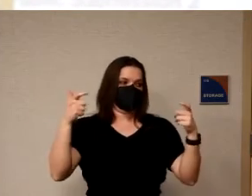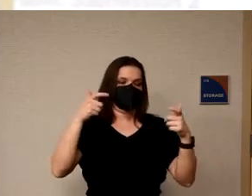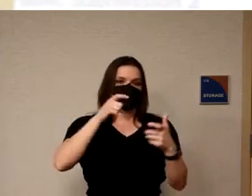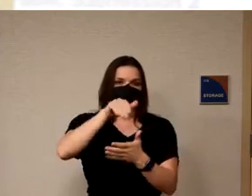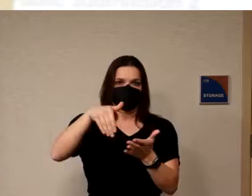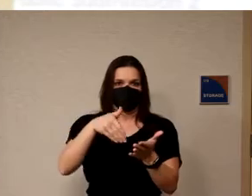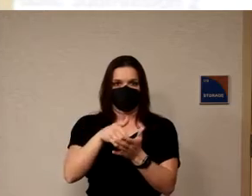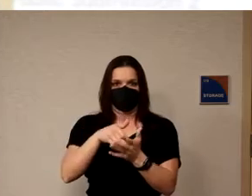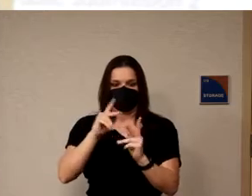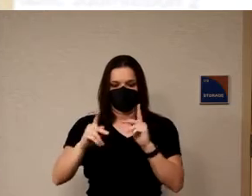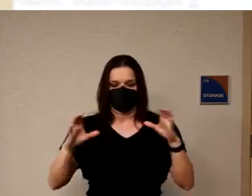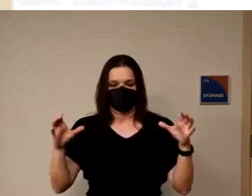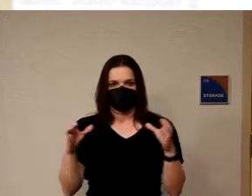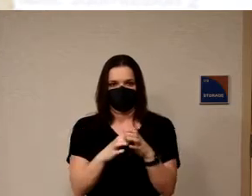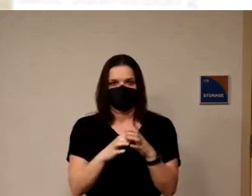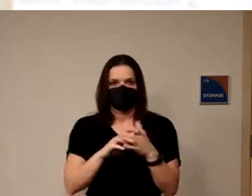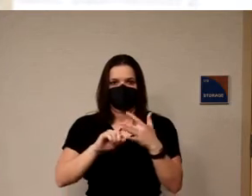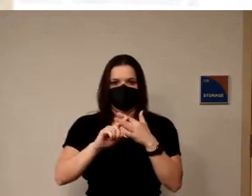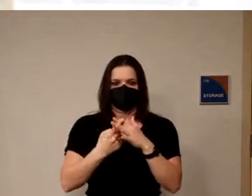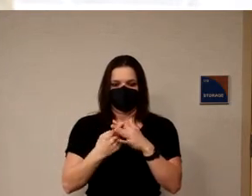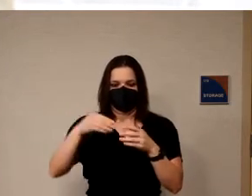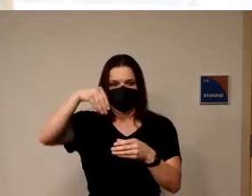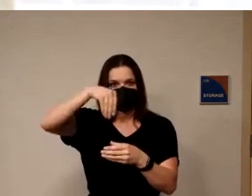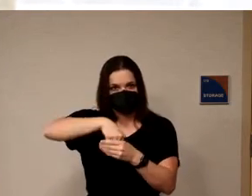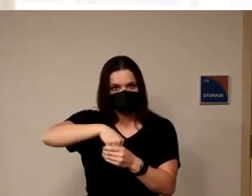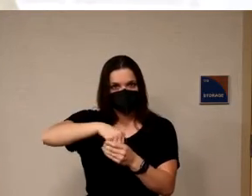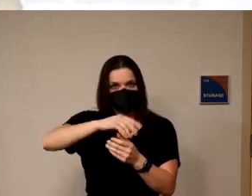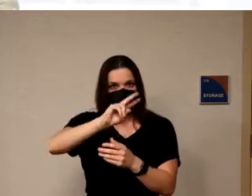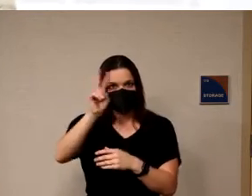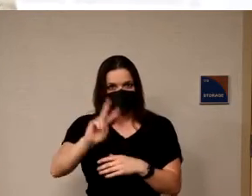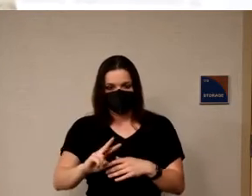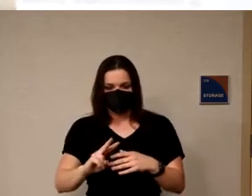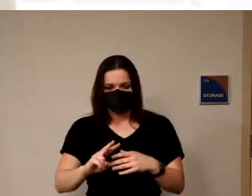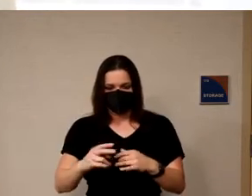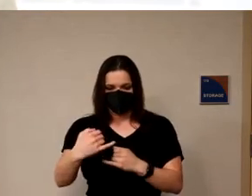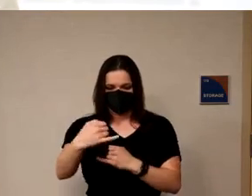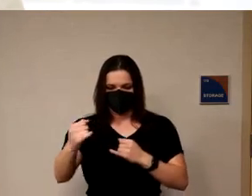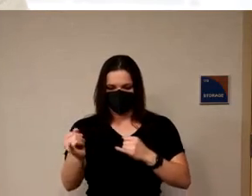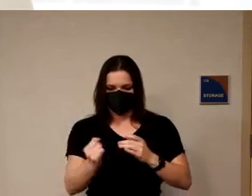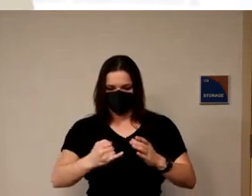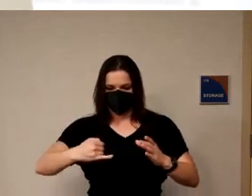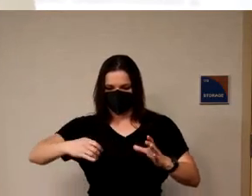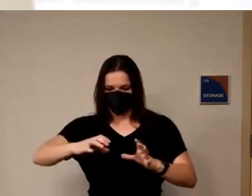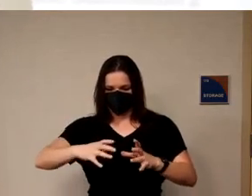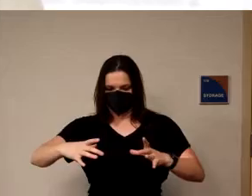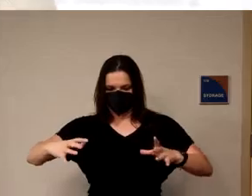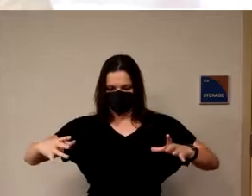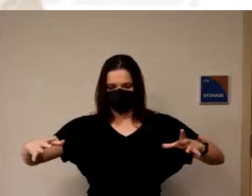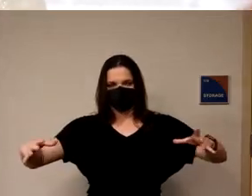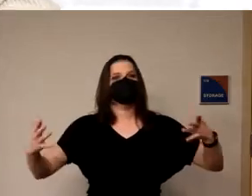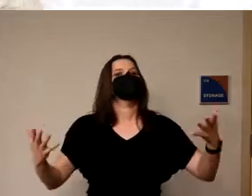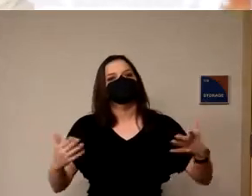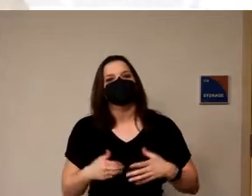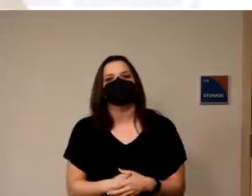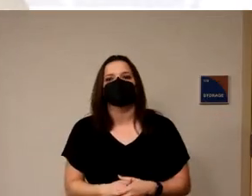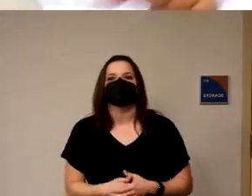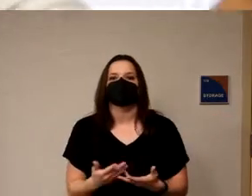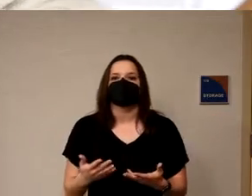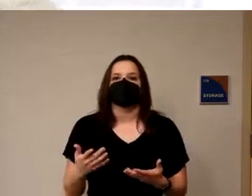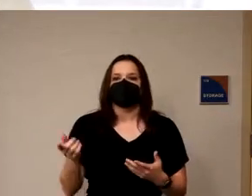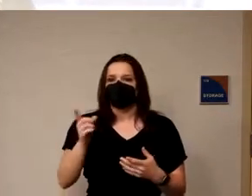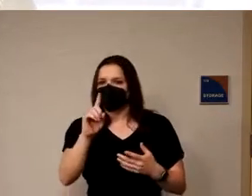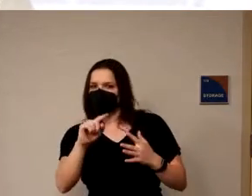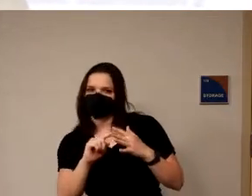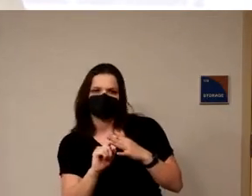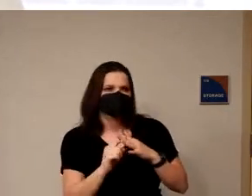gravity population-wise, I might start in Visalia and then try to build out from there in another draft. And so kind of where